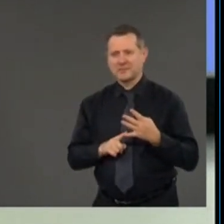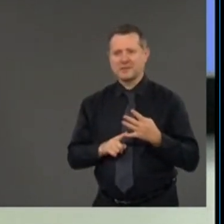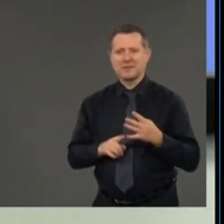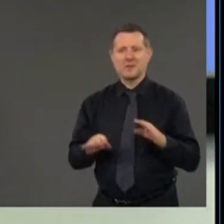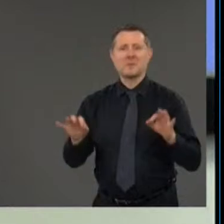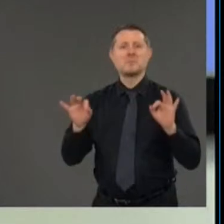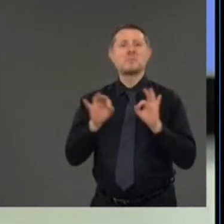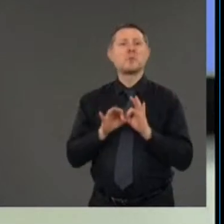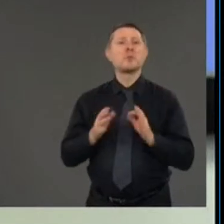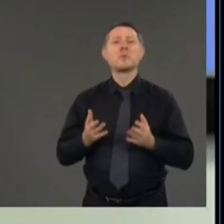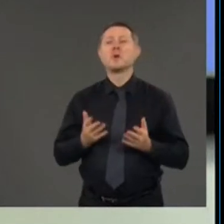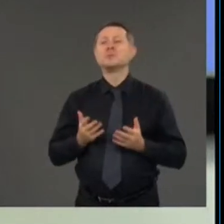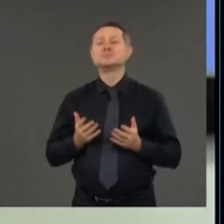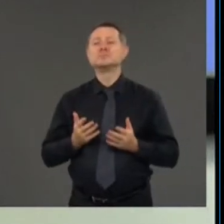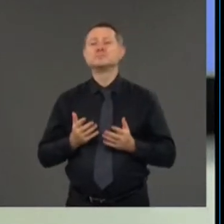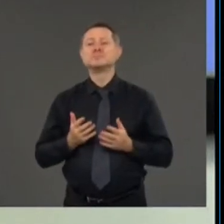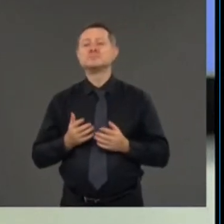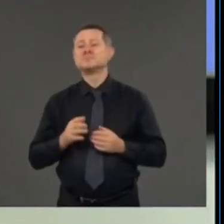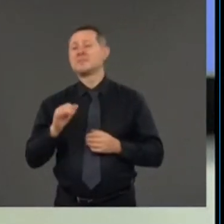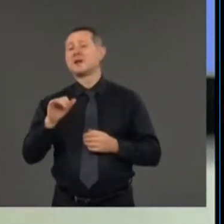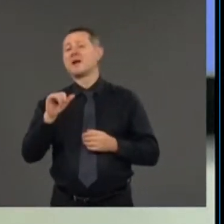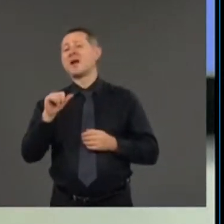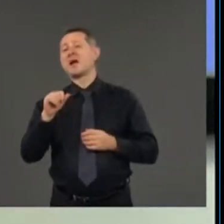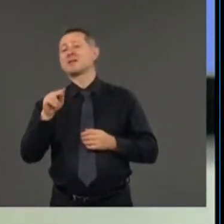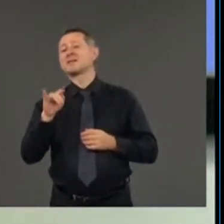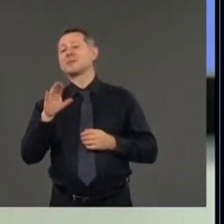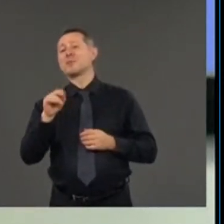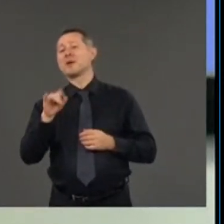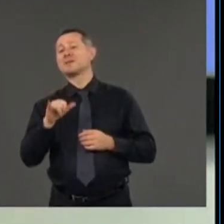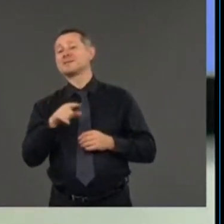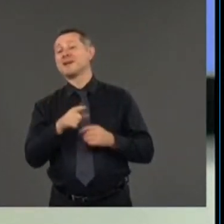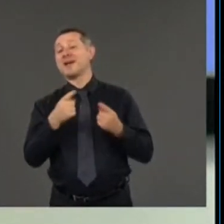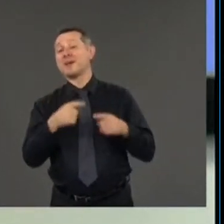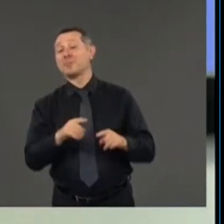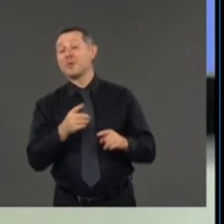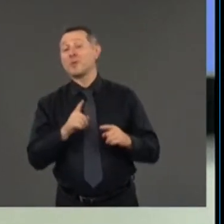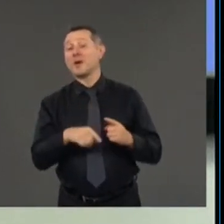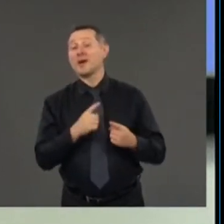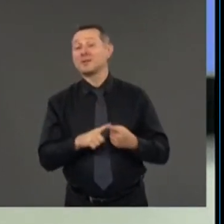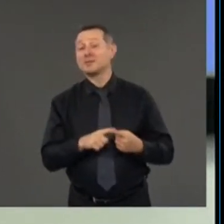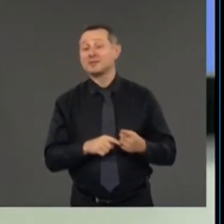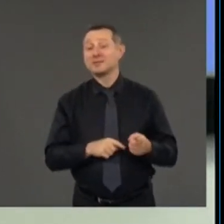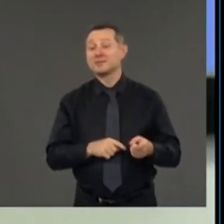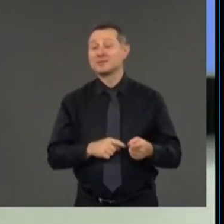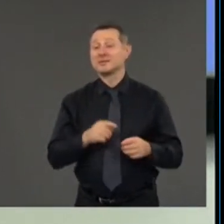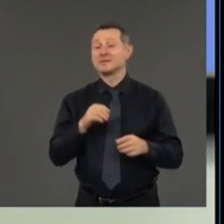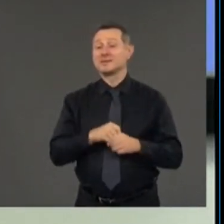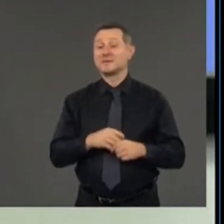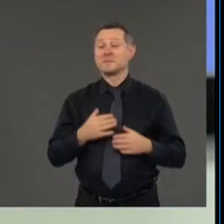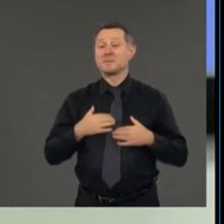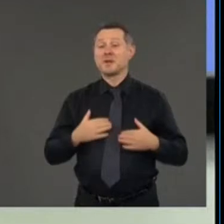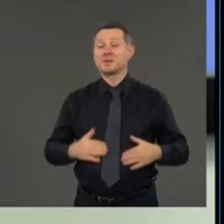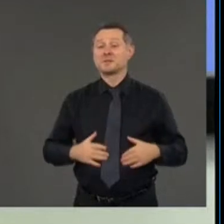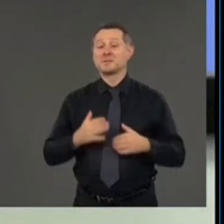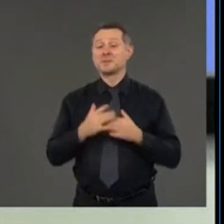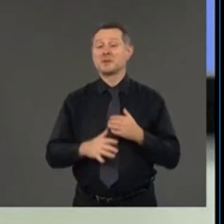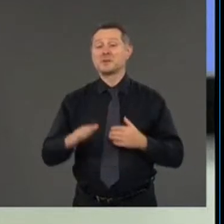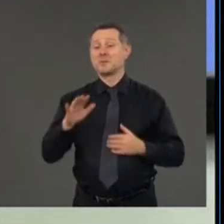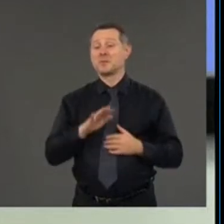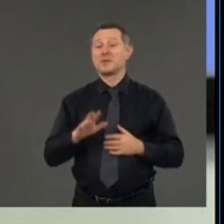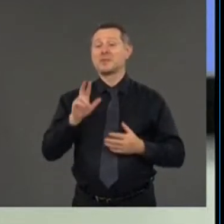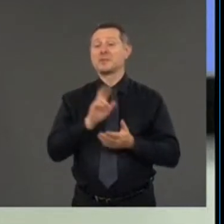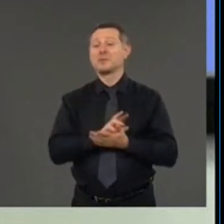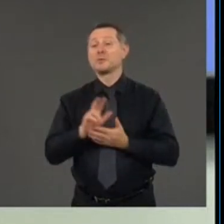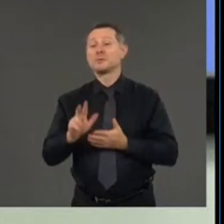fact because antibodies occur and are peaking in the bloodstream about 3 weeks